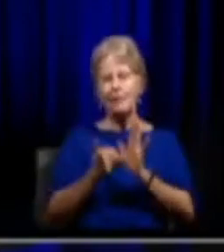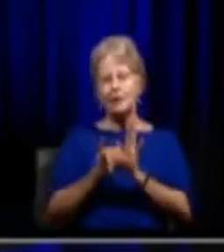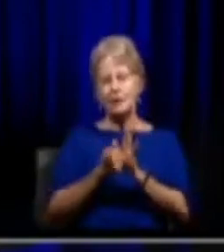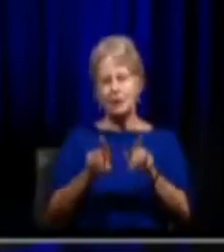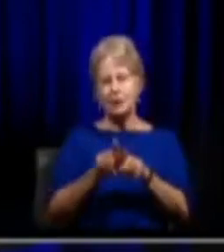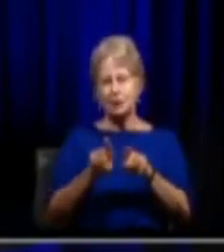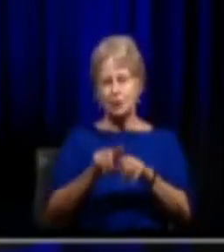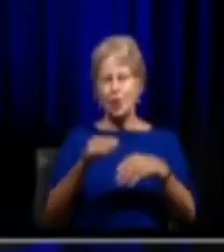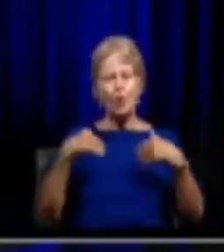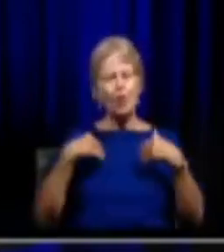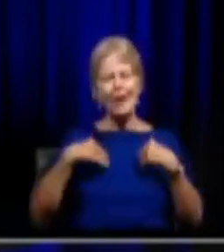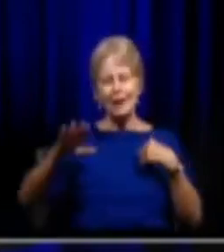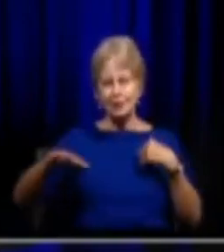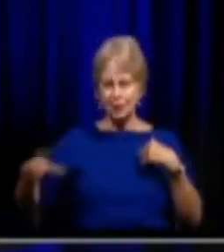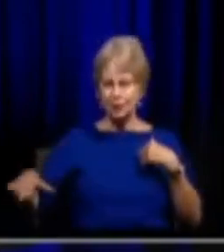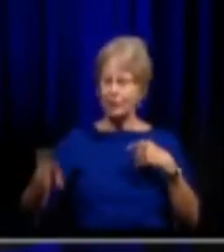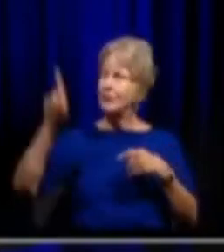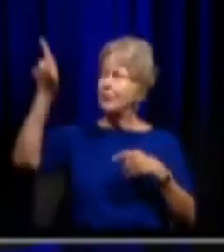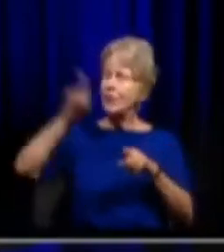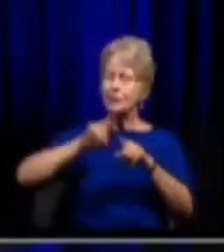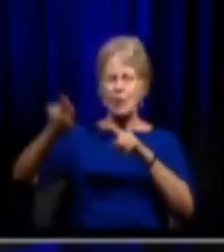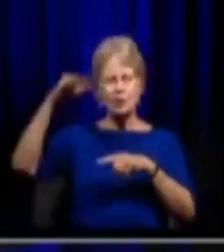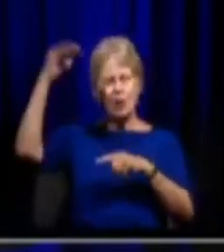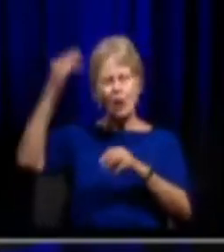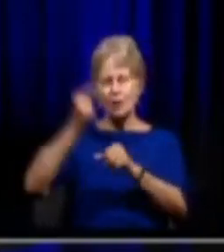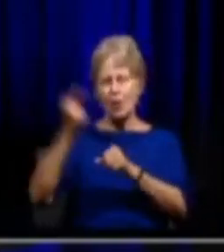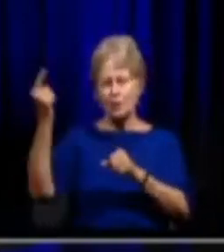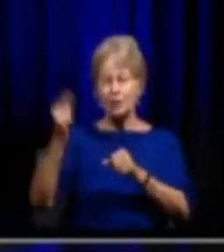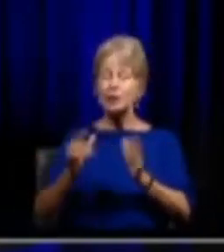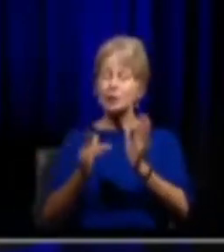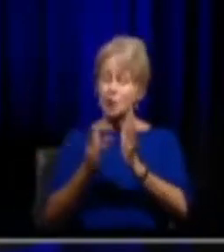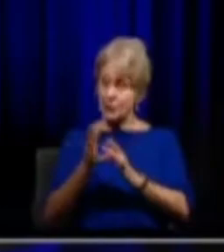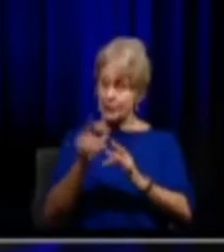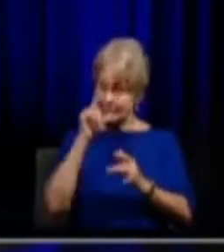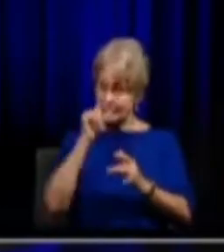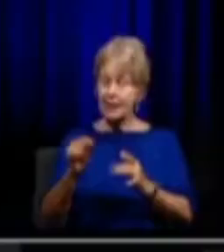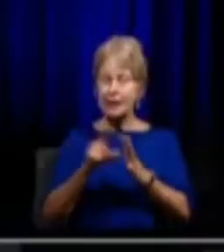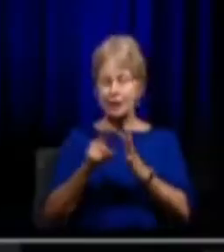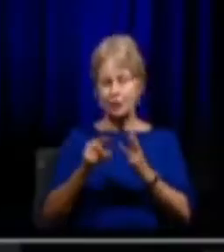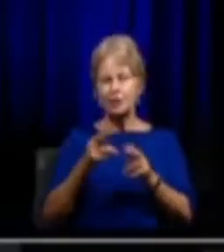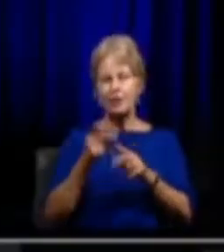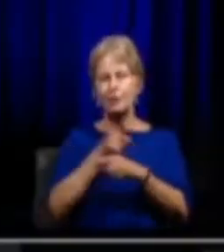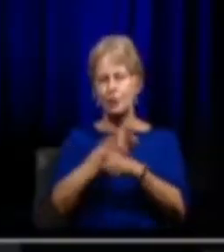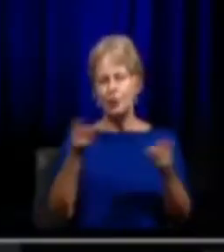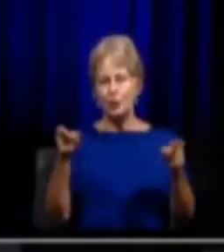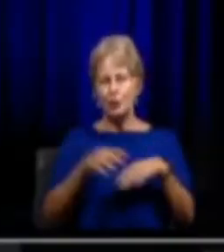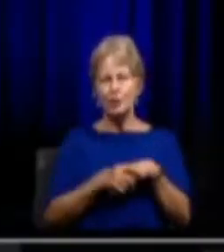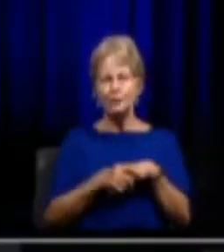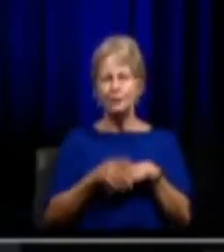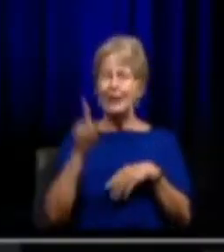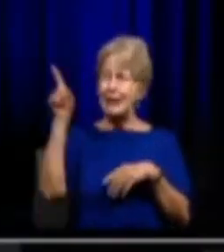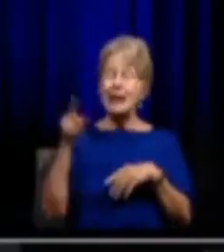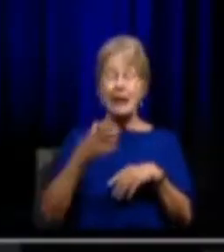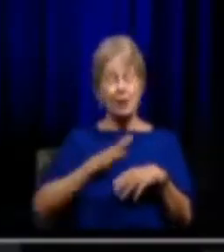God. That's what the words of Jesus do, they restore. And this is what Jesus has done for every single one of us, and it's what we can